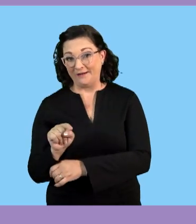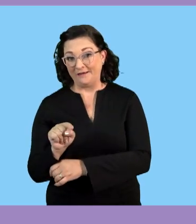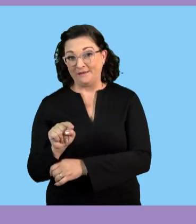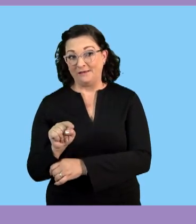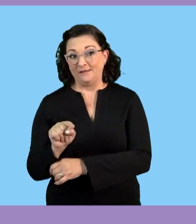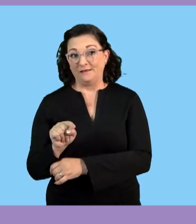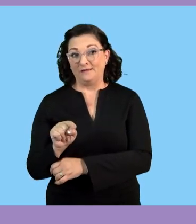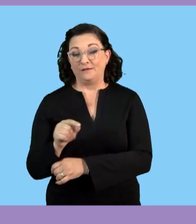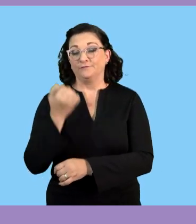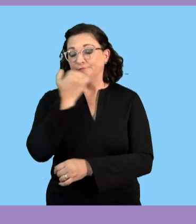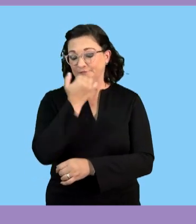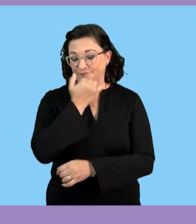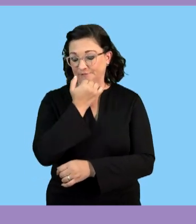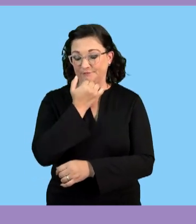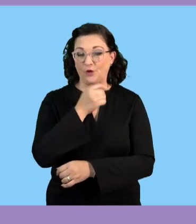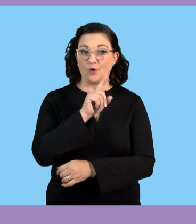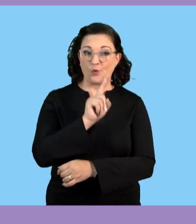1/3, divided by,